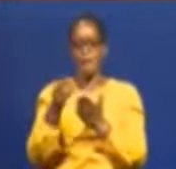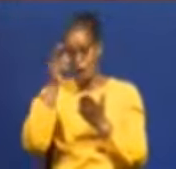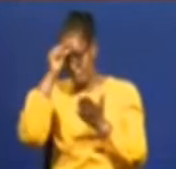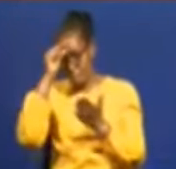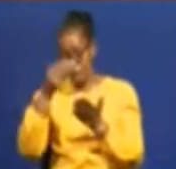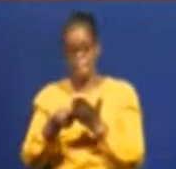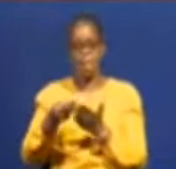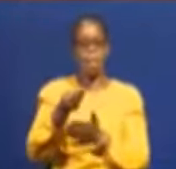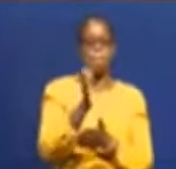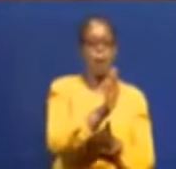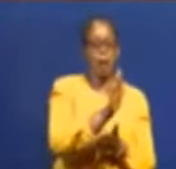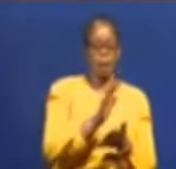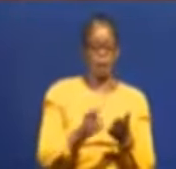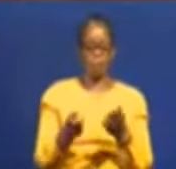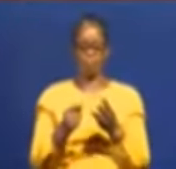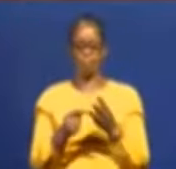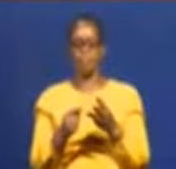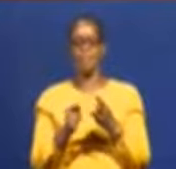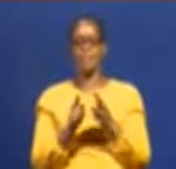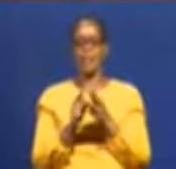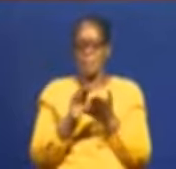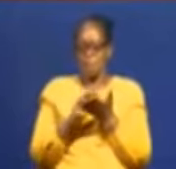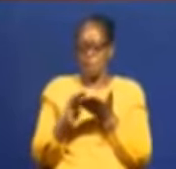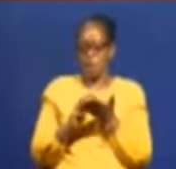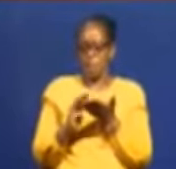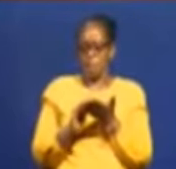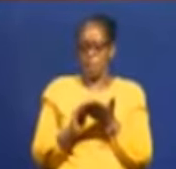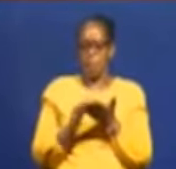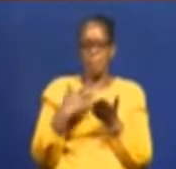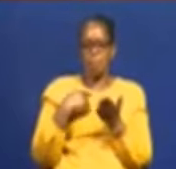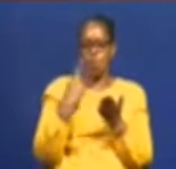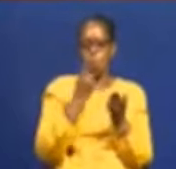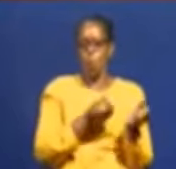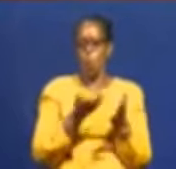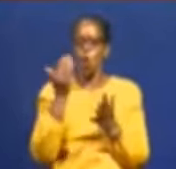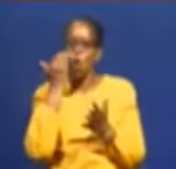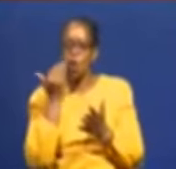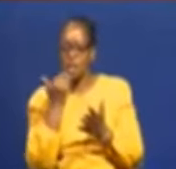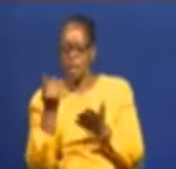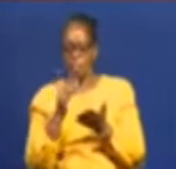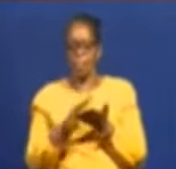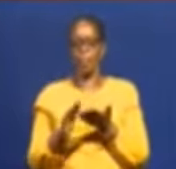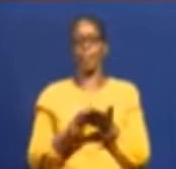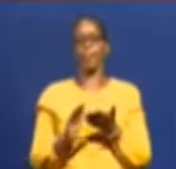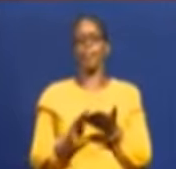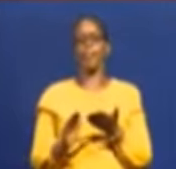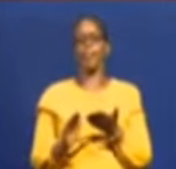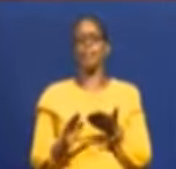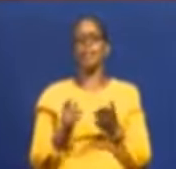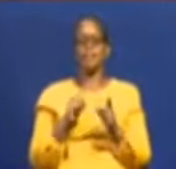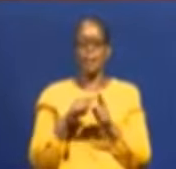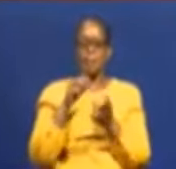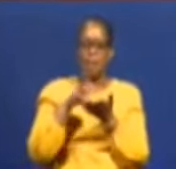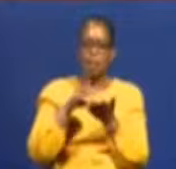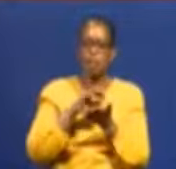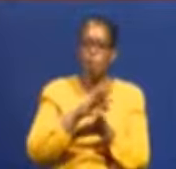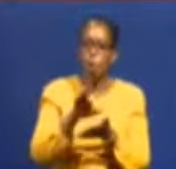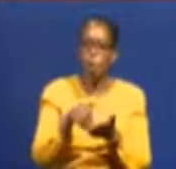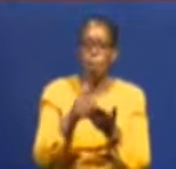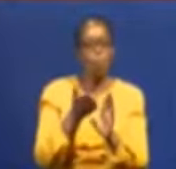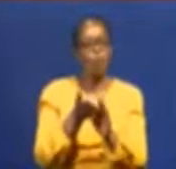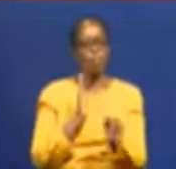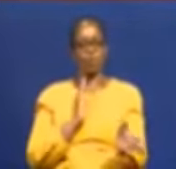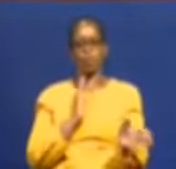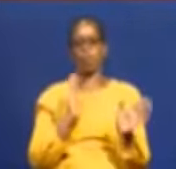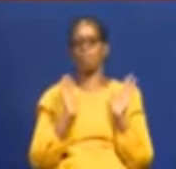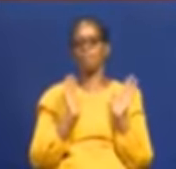was the question of amnesty for prosecutions, which was also an expectation of the National Police Service, and a withdrawal of the cases from